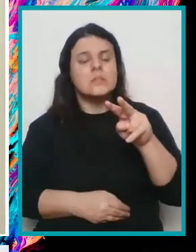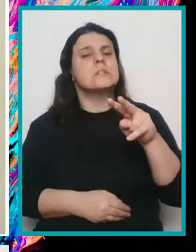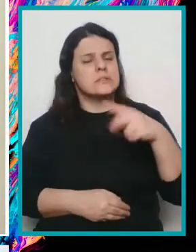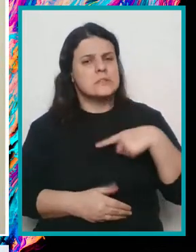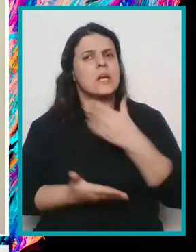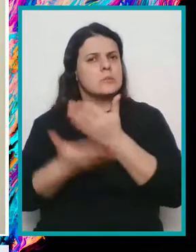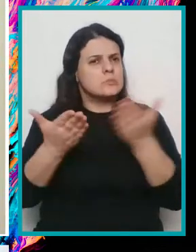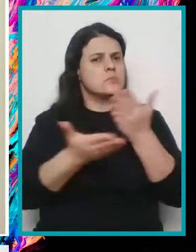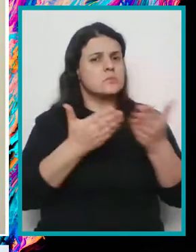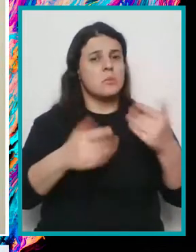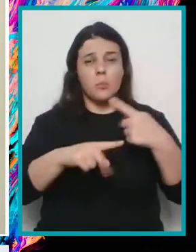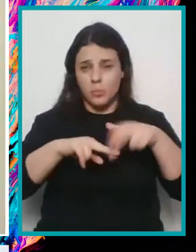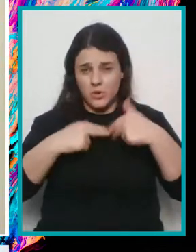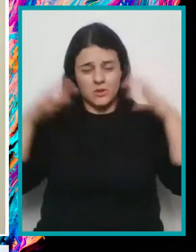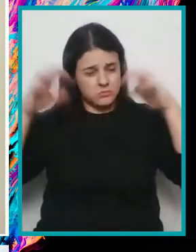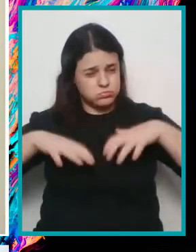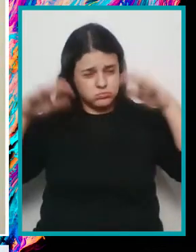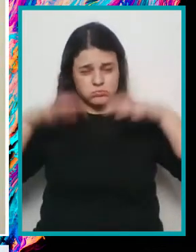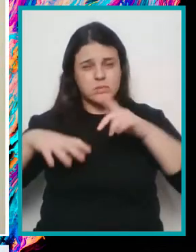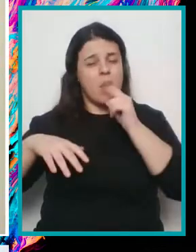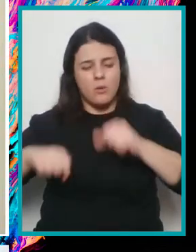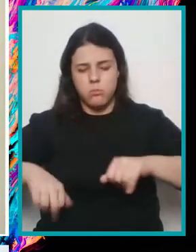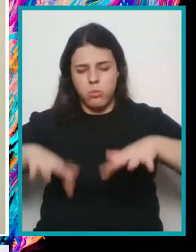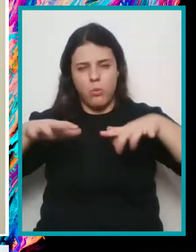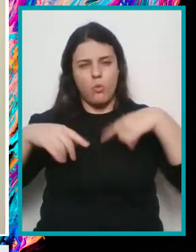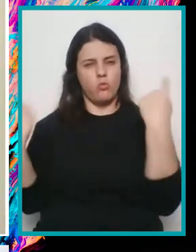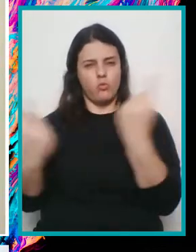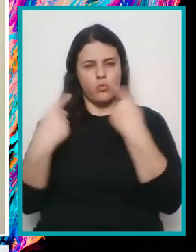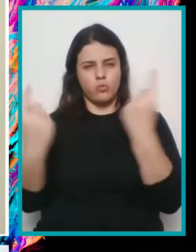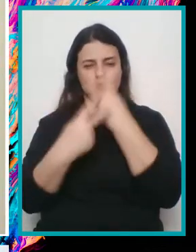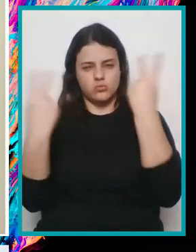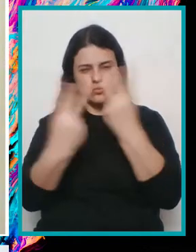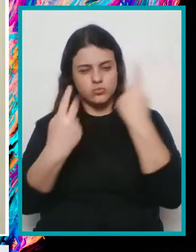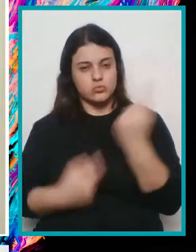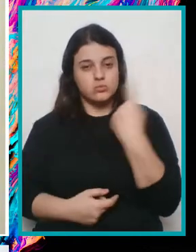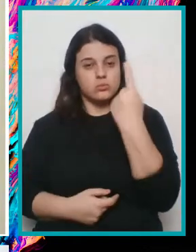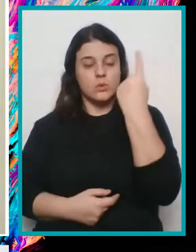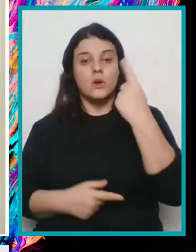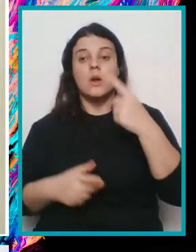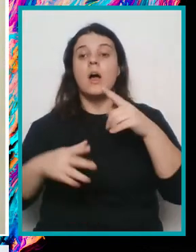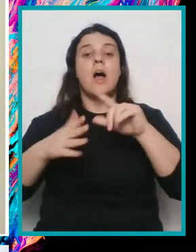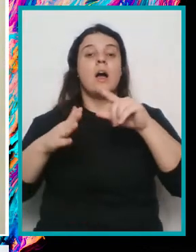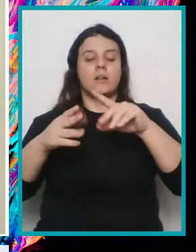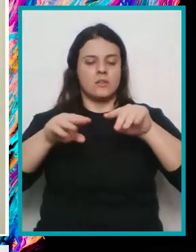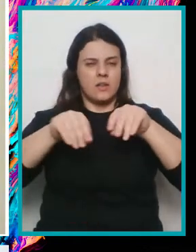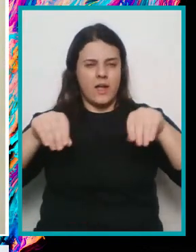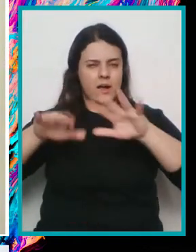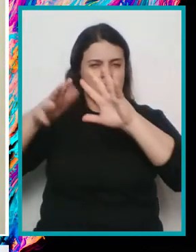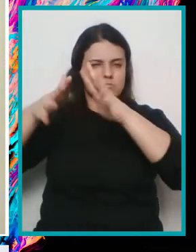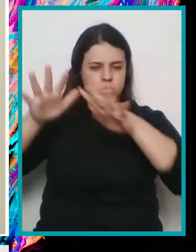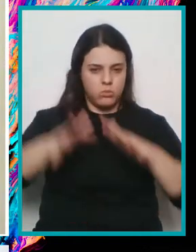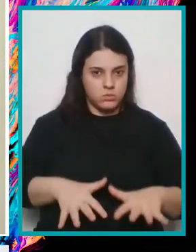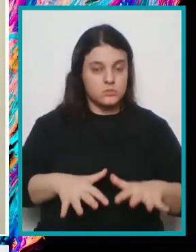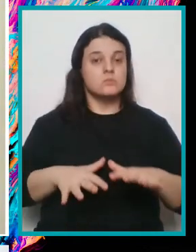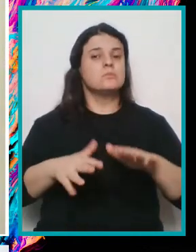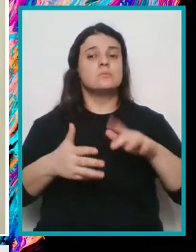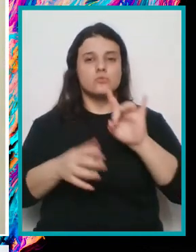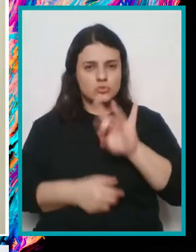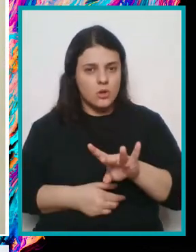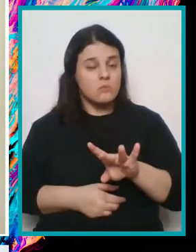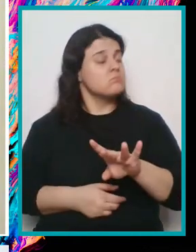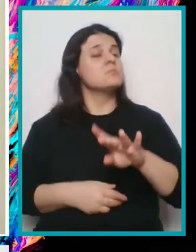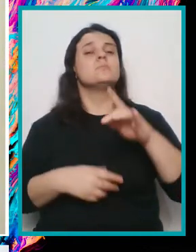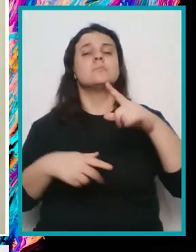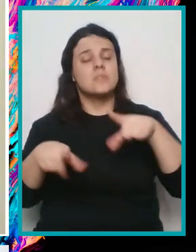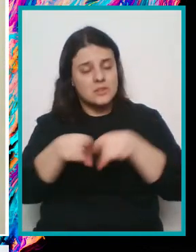What happens to a family after they experience a disaster? Do the children continue to go